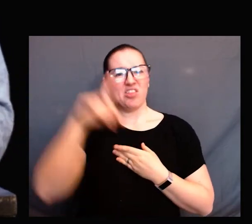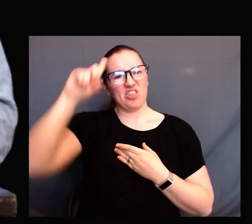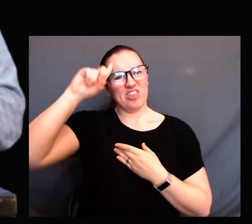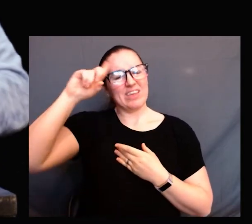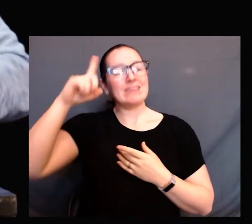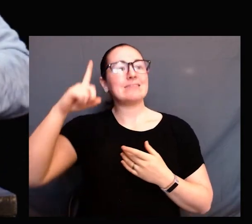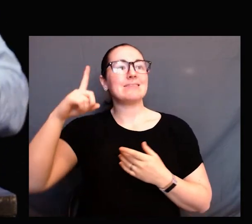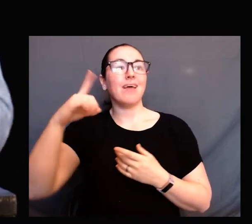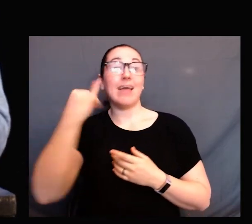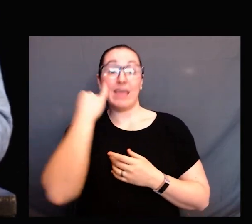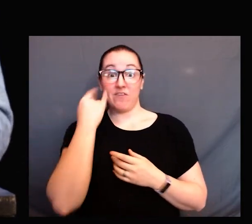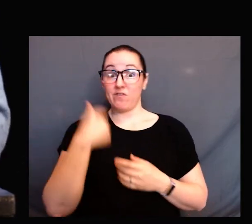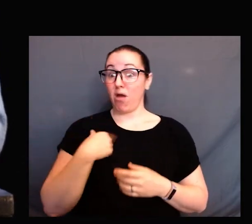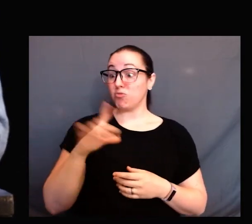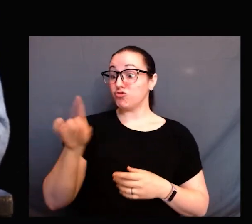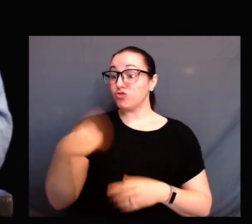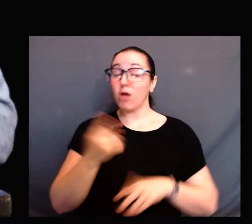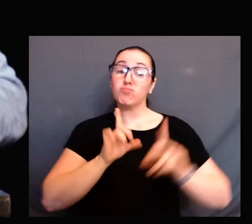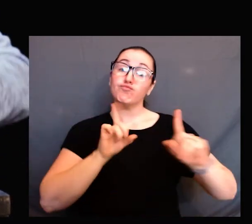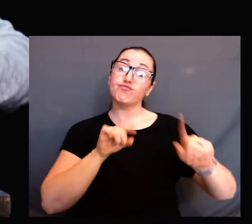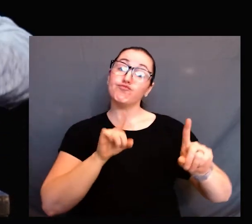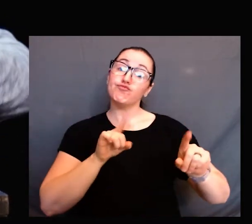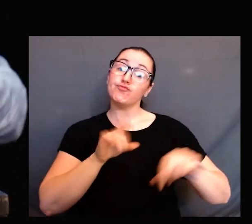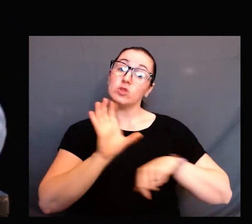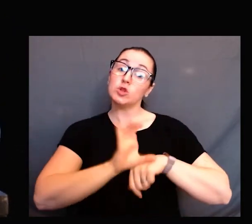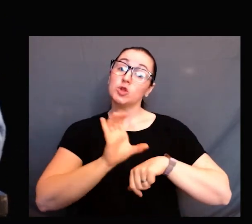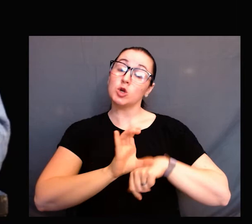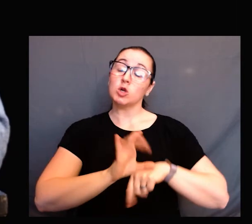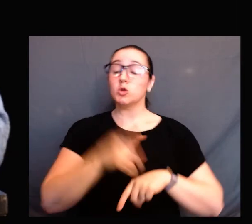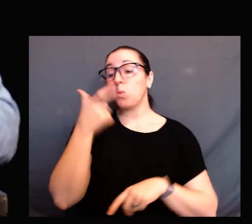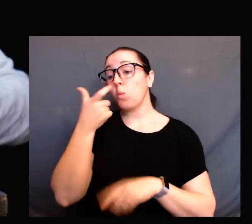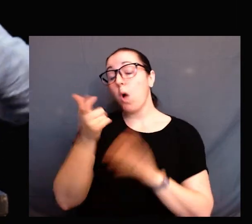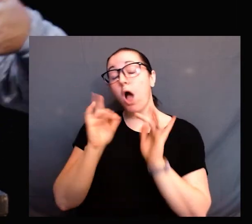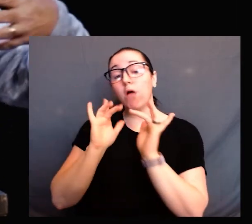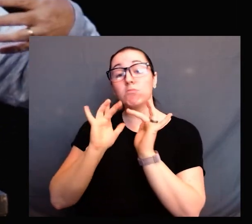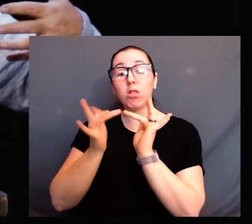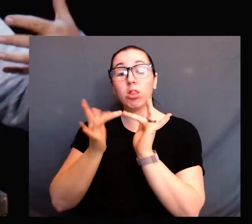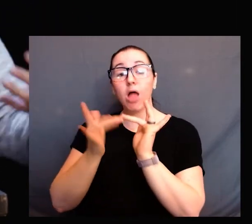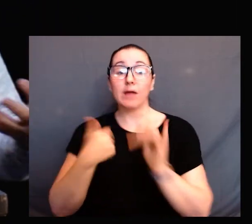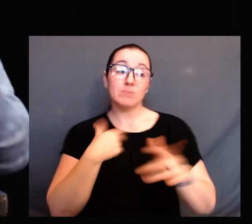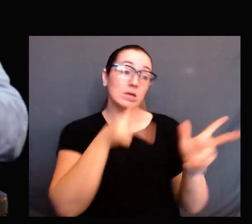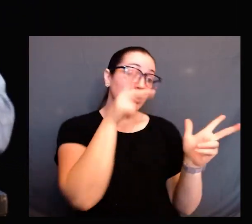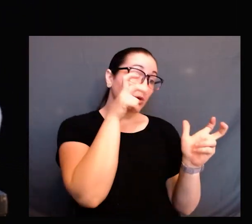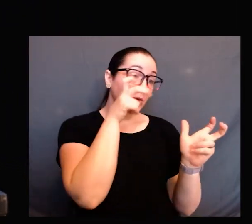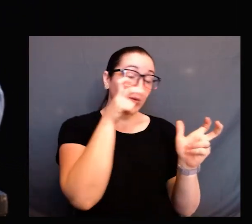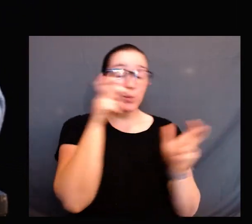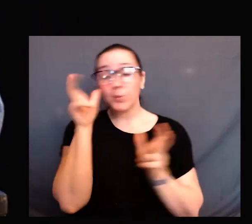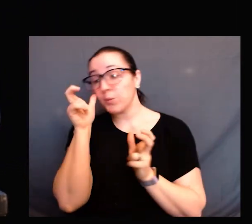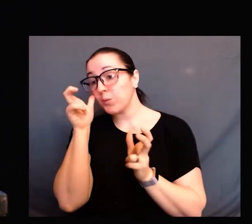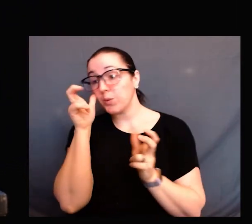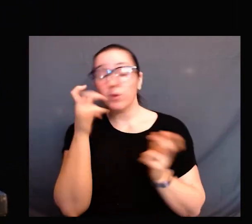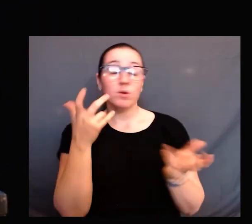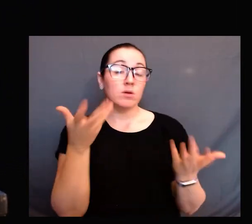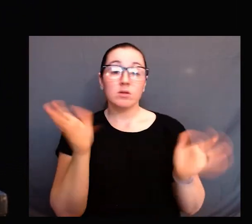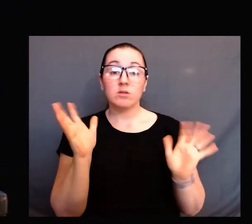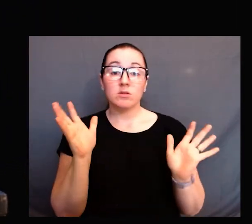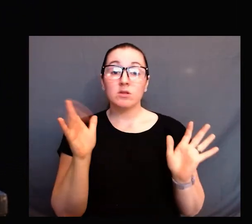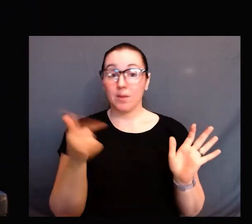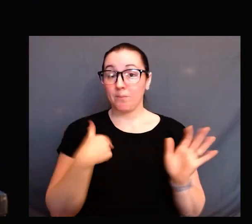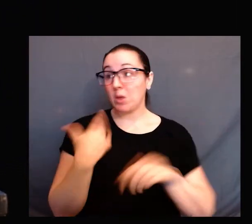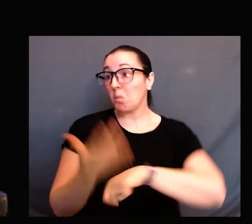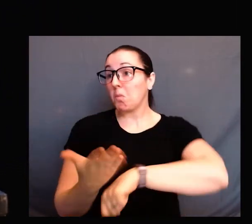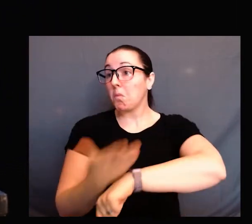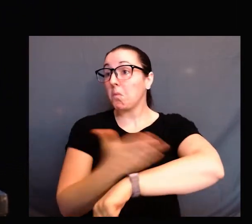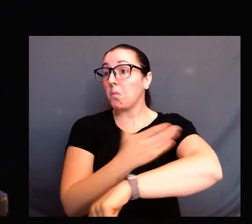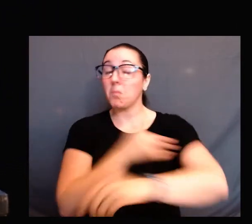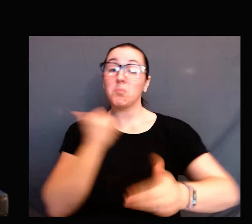us that thinks that just by coming to church, just by watching online, just by hearing and listening, and that